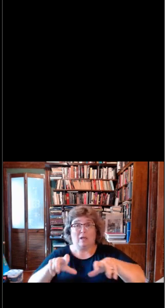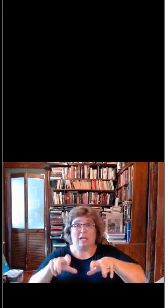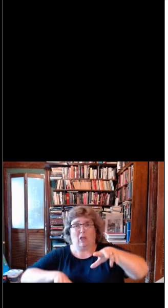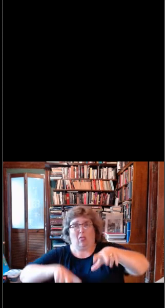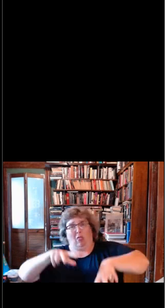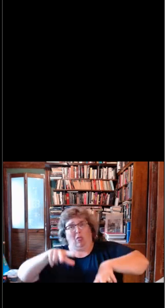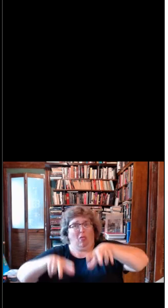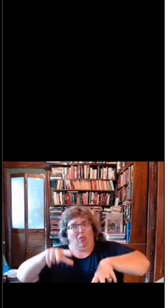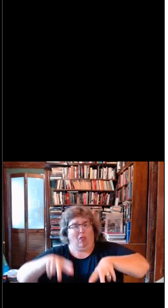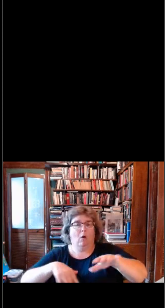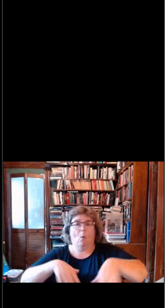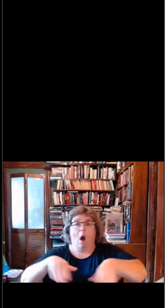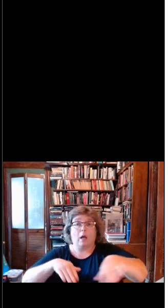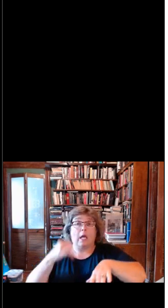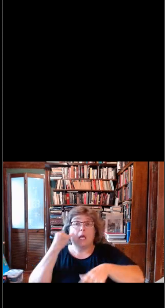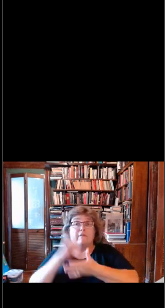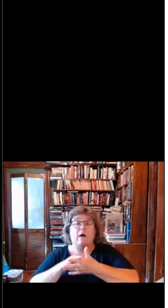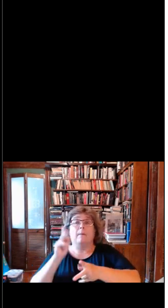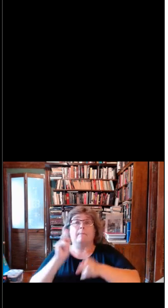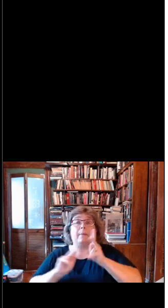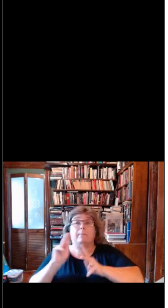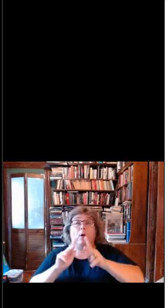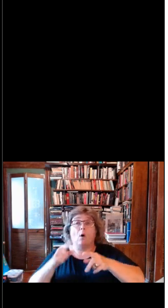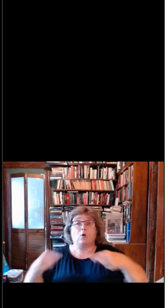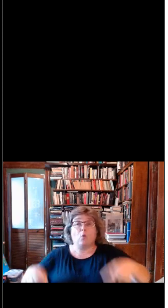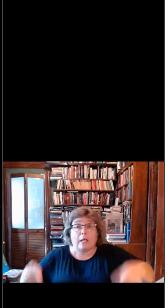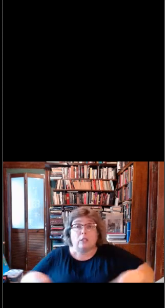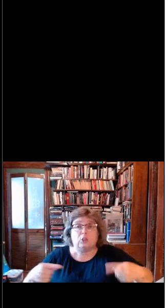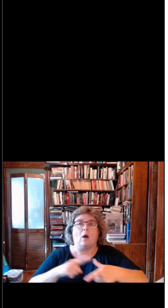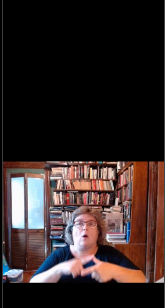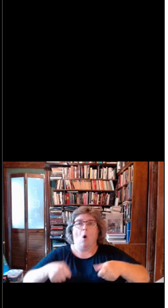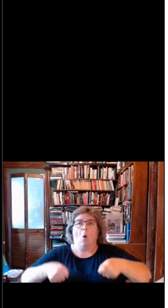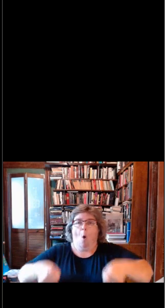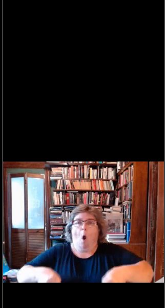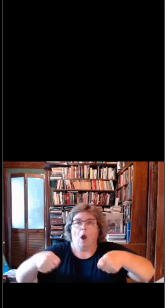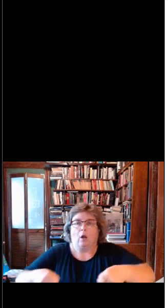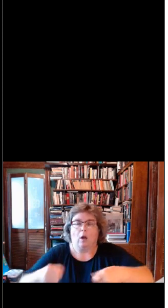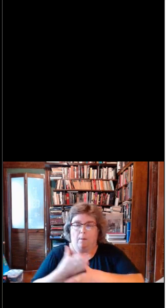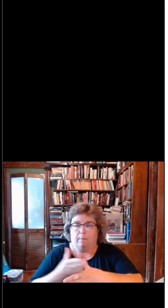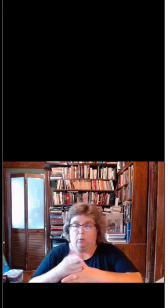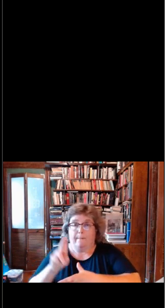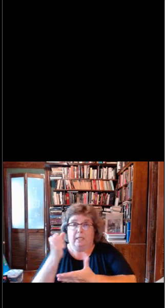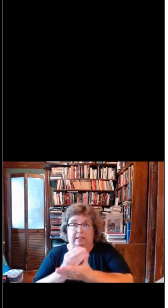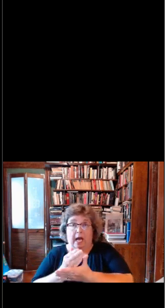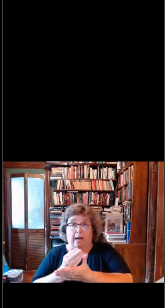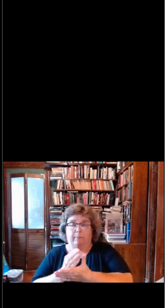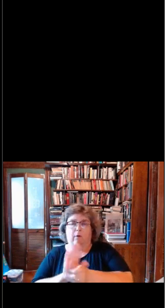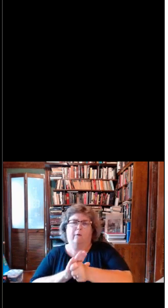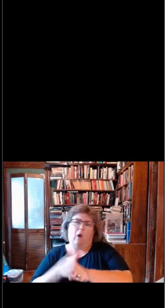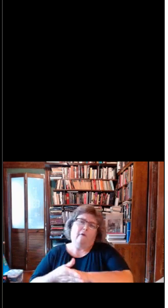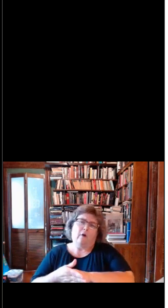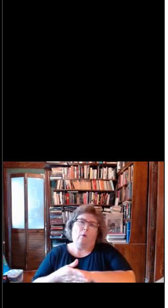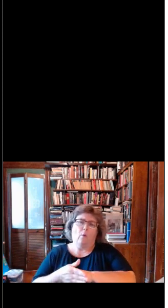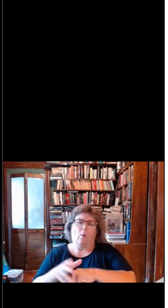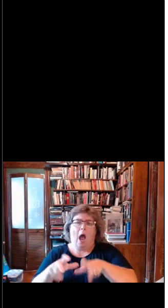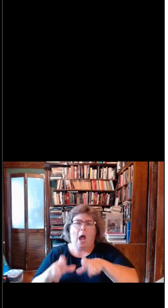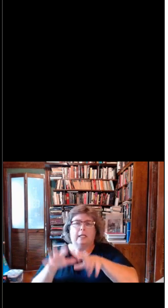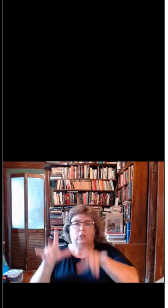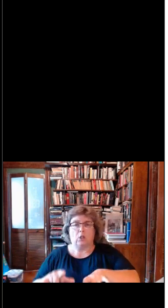I imagine if someone's using a walker or a wheelchair trying to get between bus stops that are covered with snow and ice on the